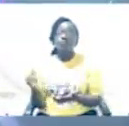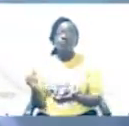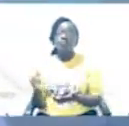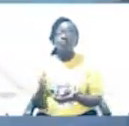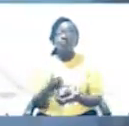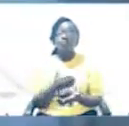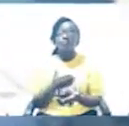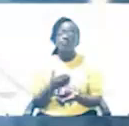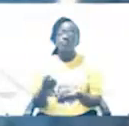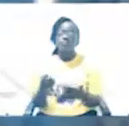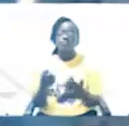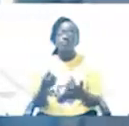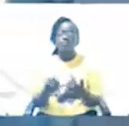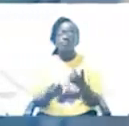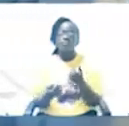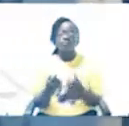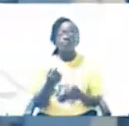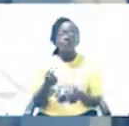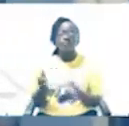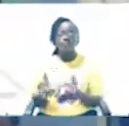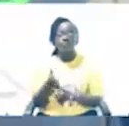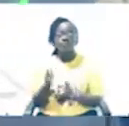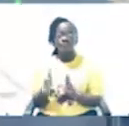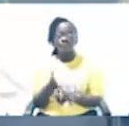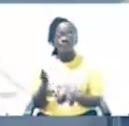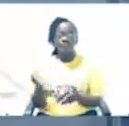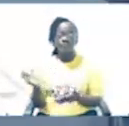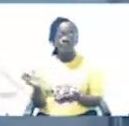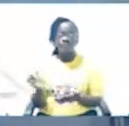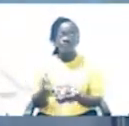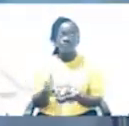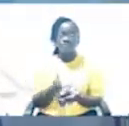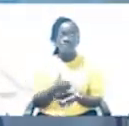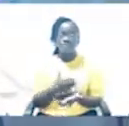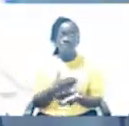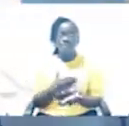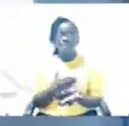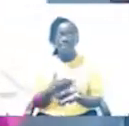Come quickly. Longing for pardon